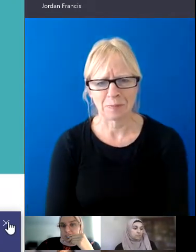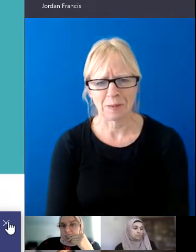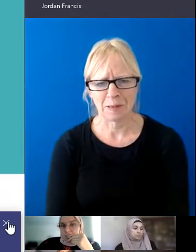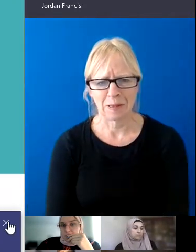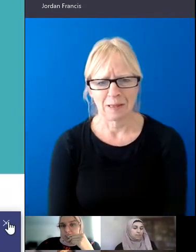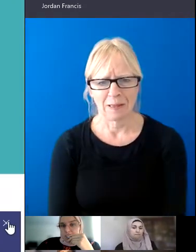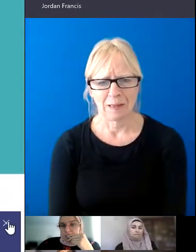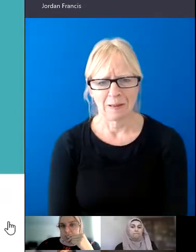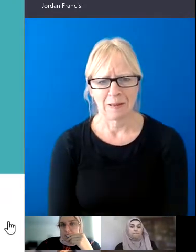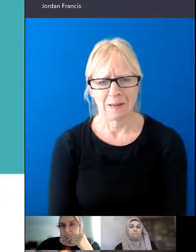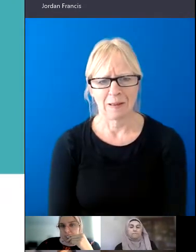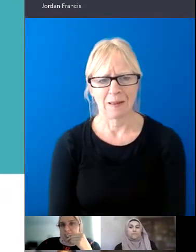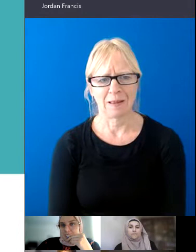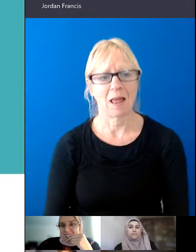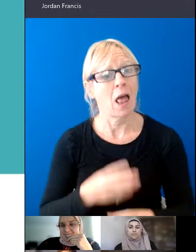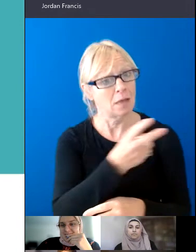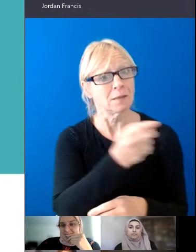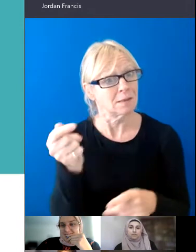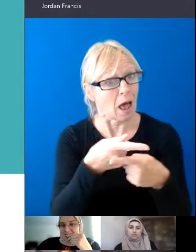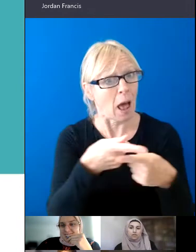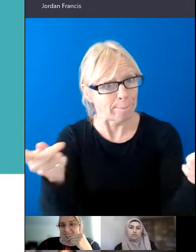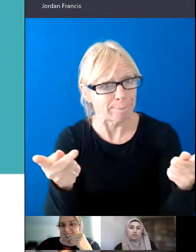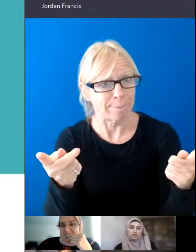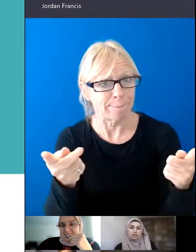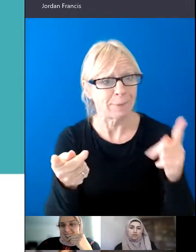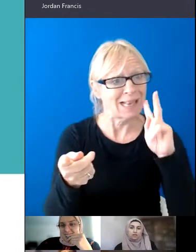So some people can see the slides and the screen.